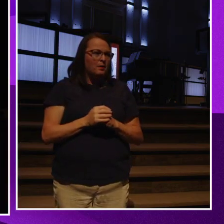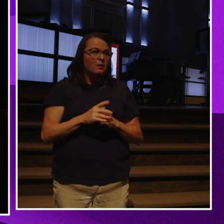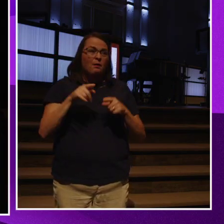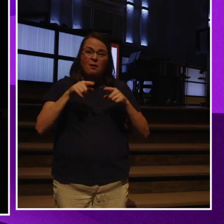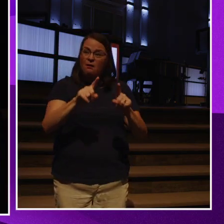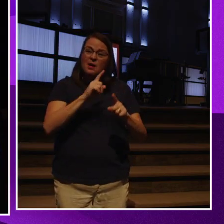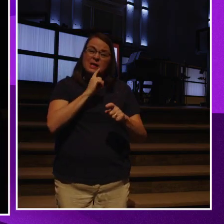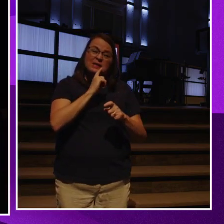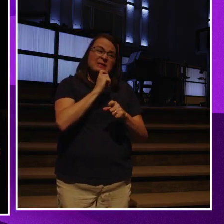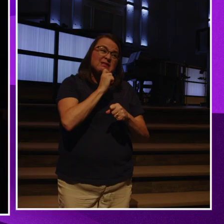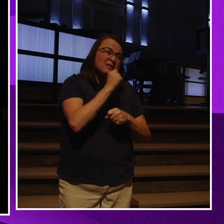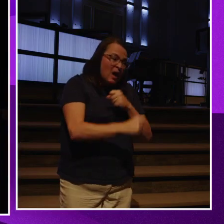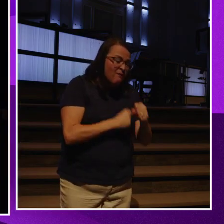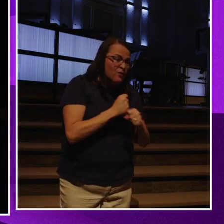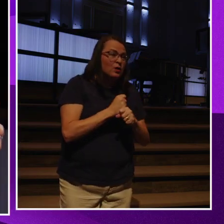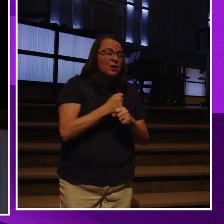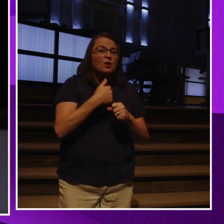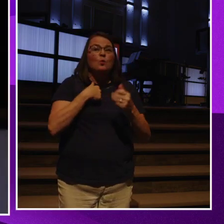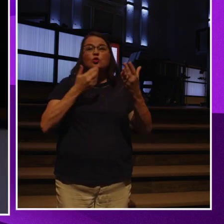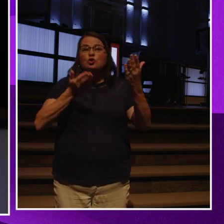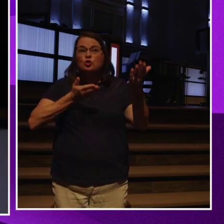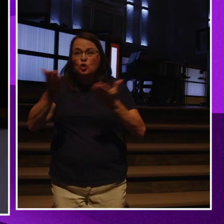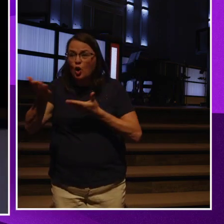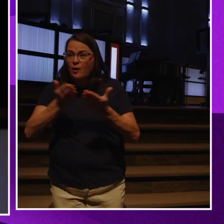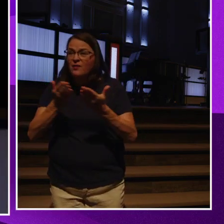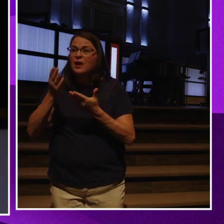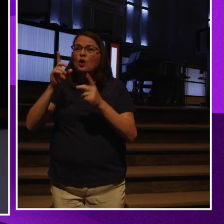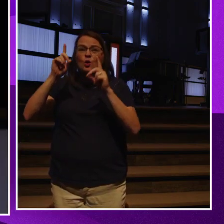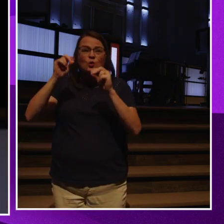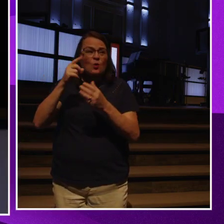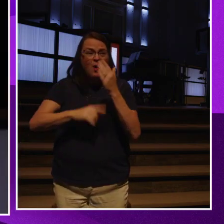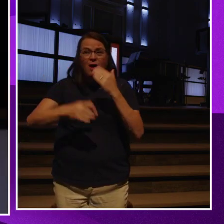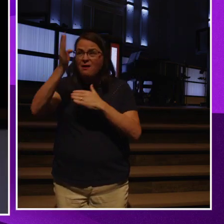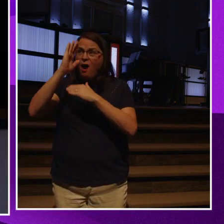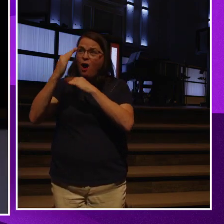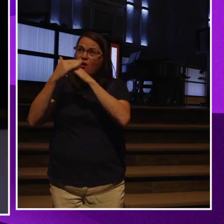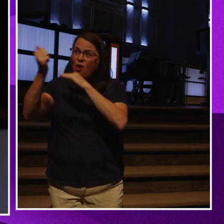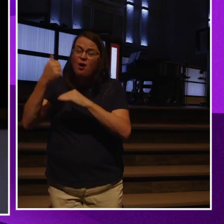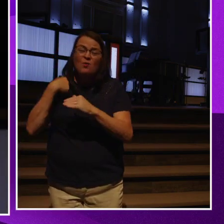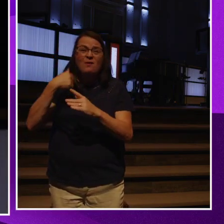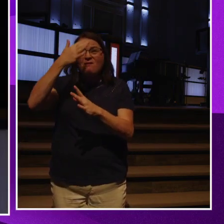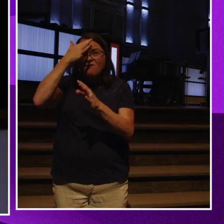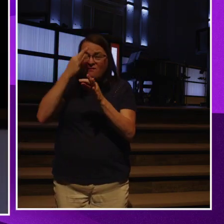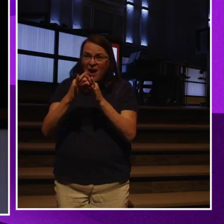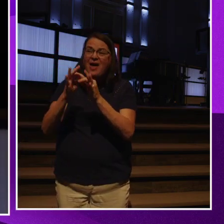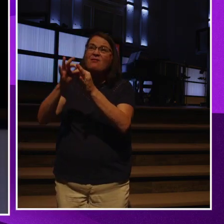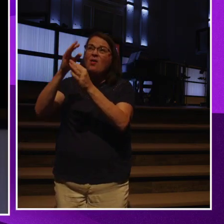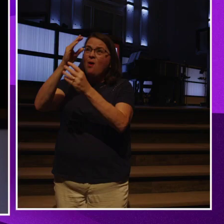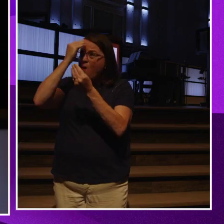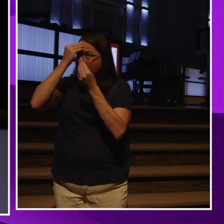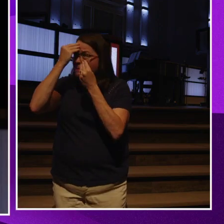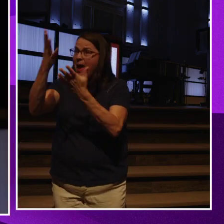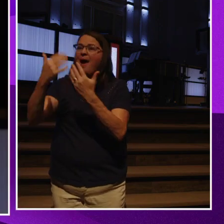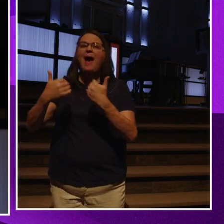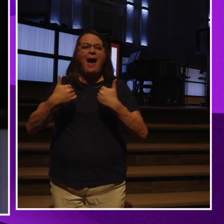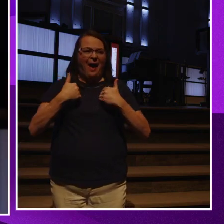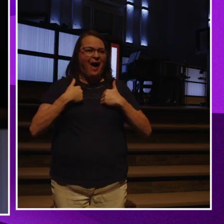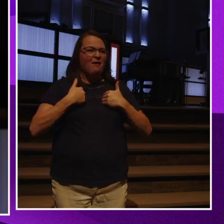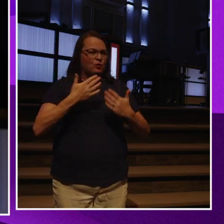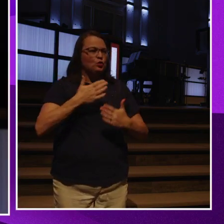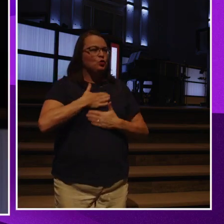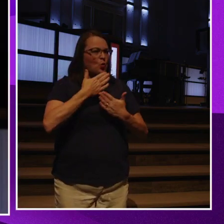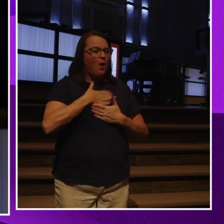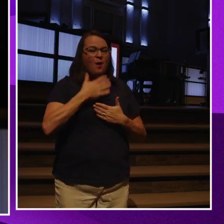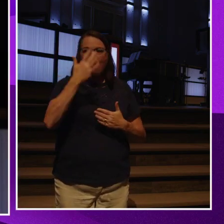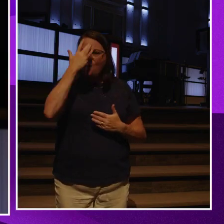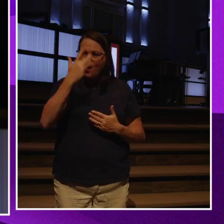suffering, while we're serving, when we're doing what God has called us to do, we're faithfully obeying, there is joy because of the hope and